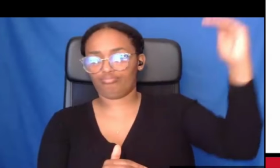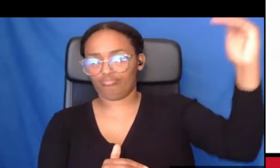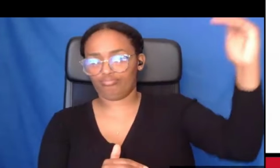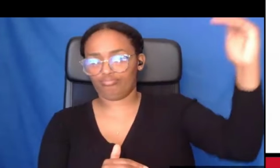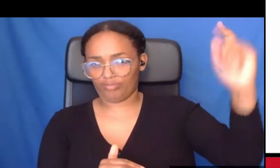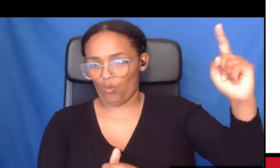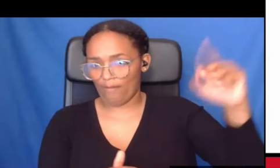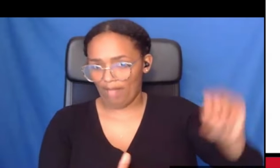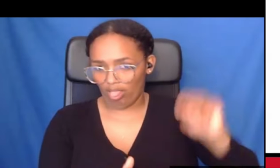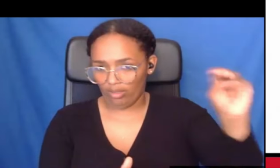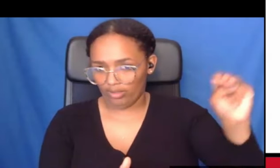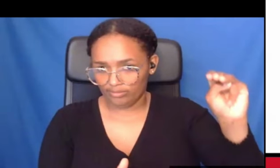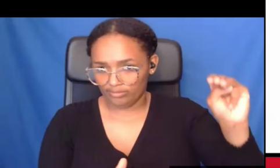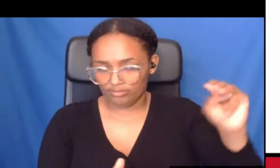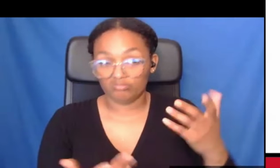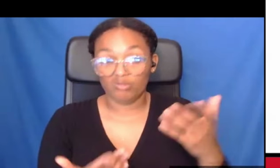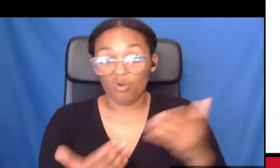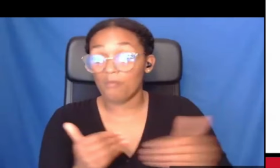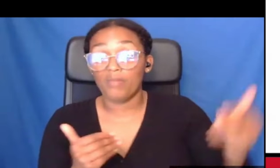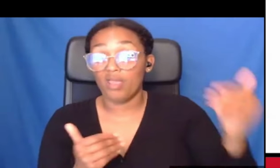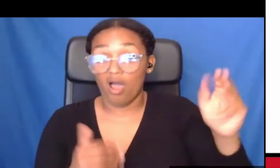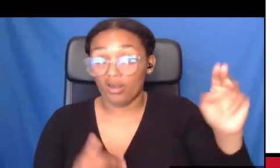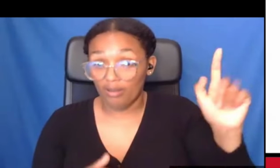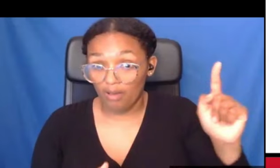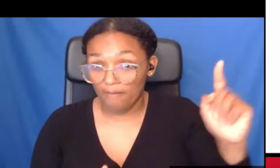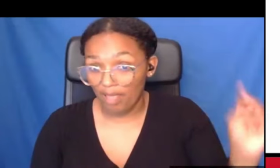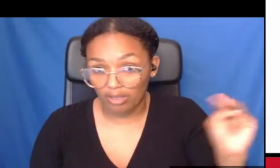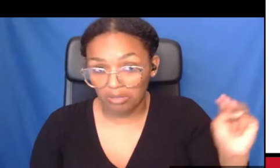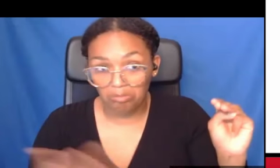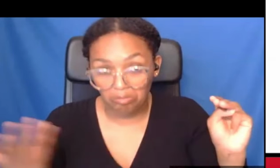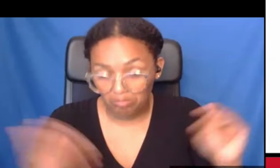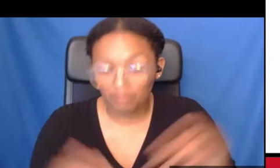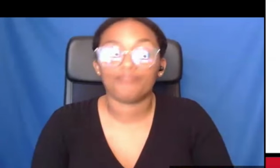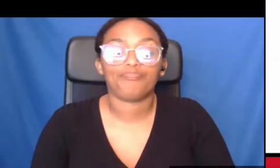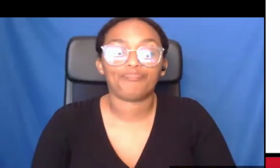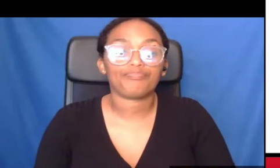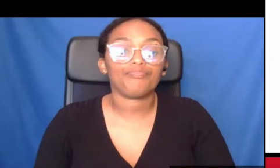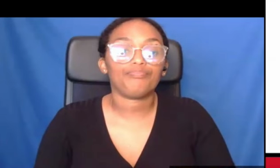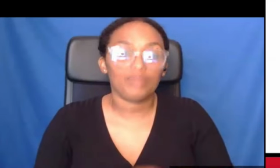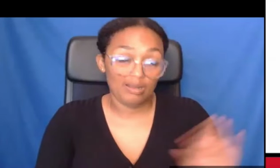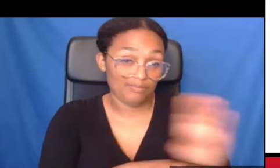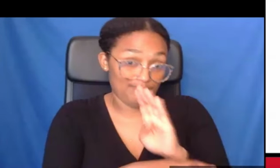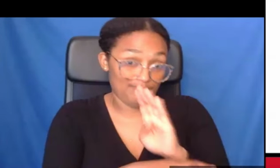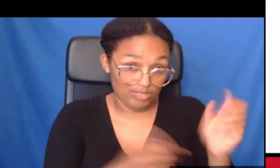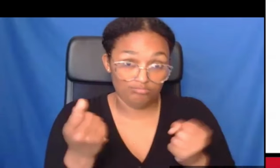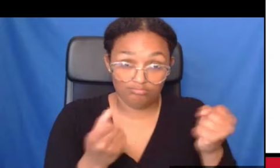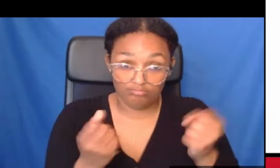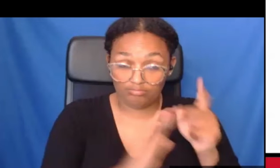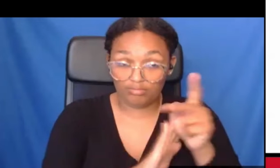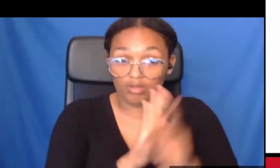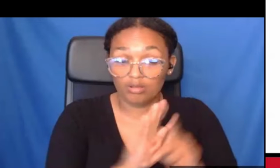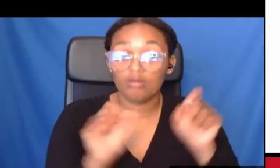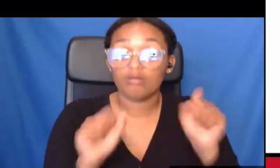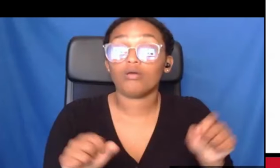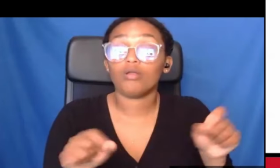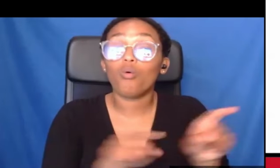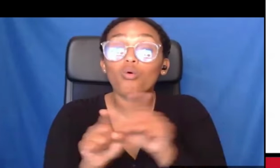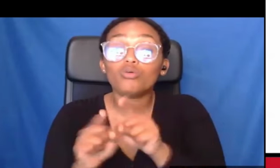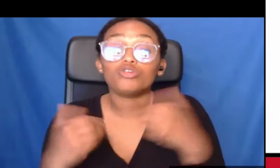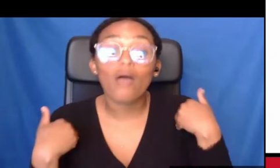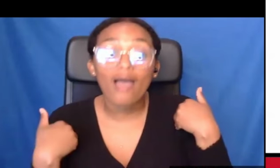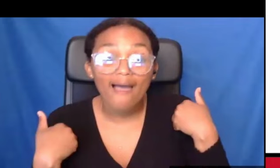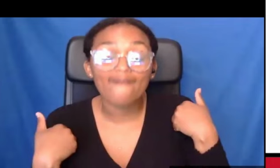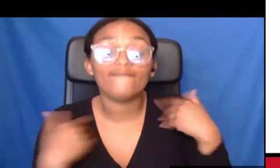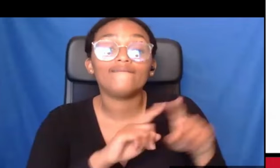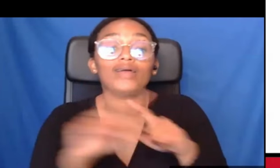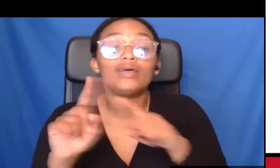well beyond $1 million. A commercial auto liability insurance policy may also have provisions that cover